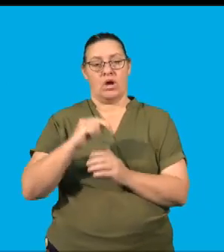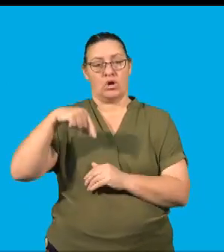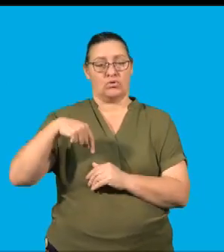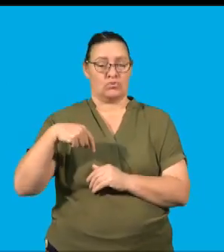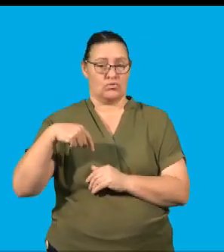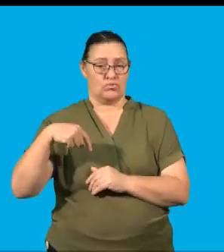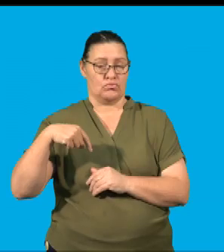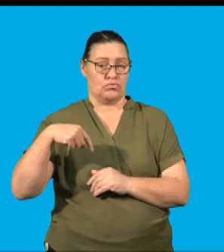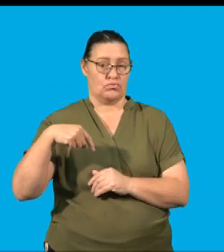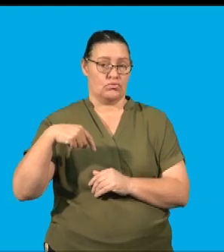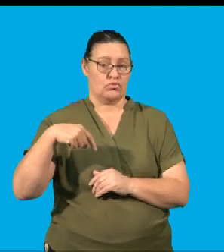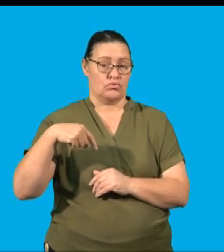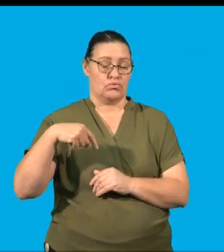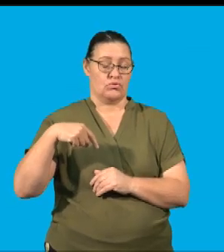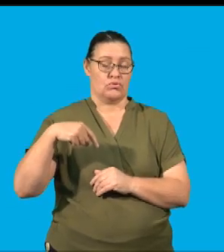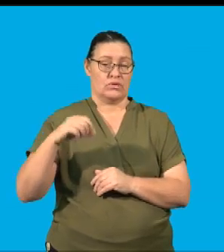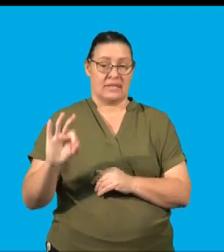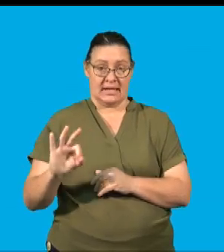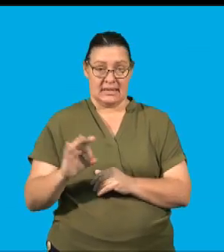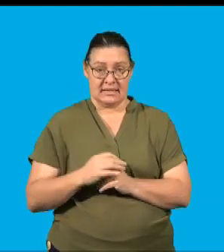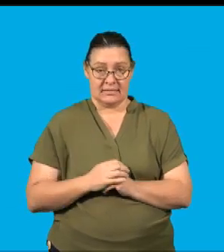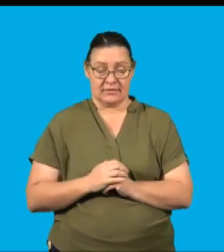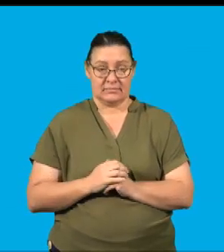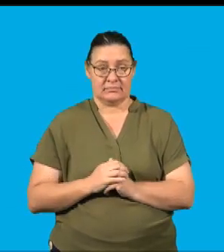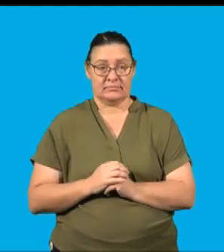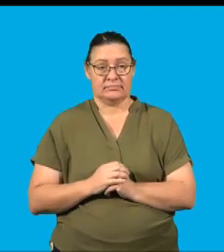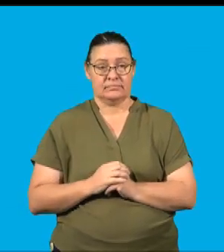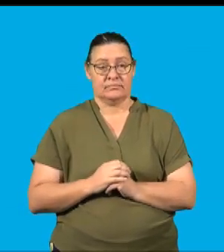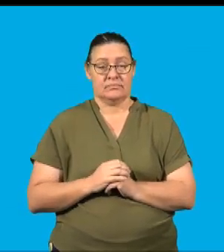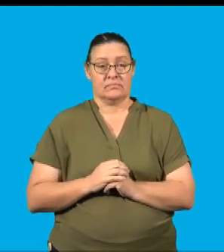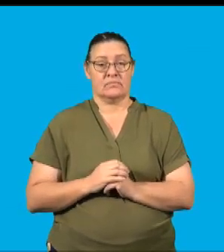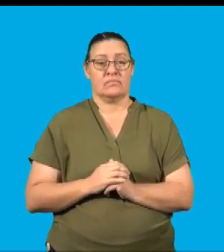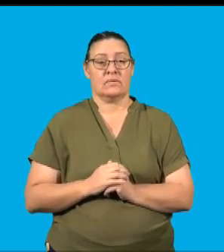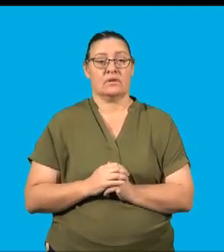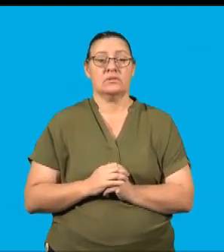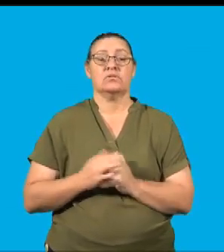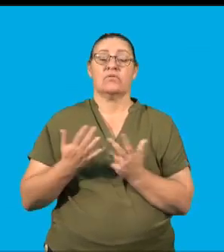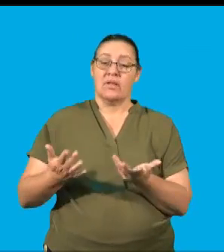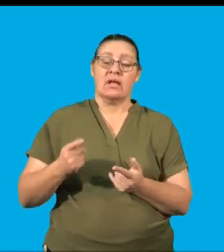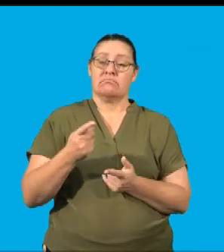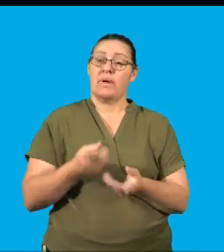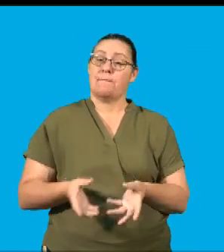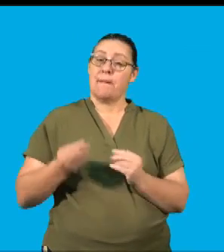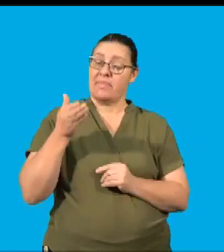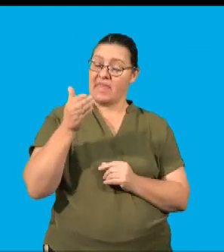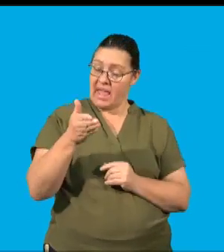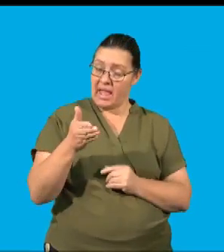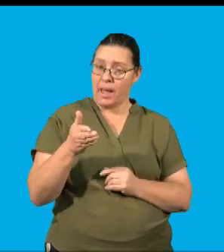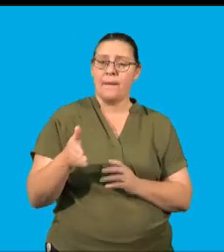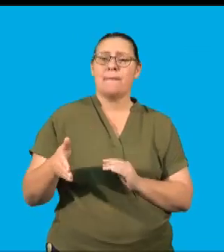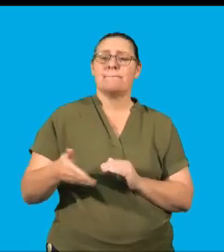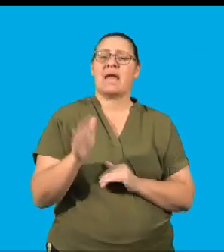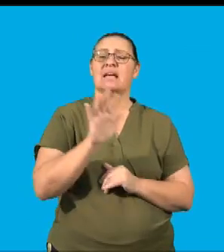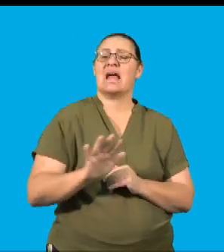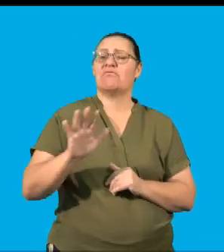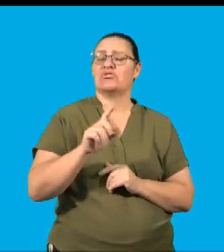is the top quartile? The top quartile is quartile, what is quartile? Quartile 3. So for them to be here, what